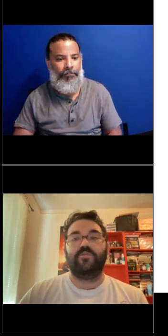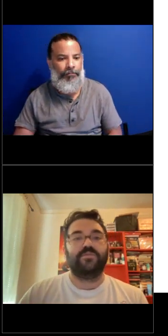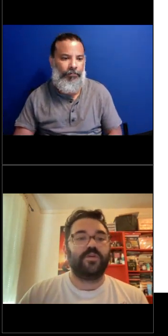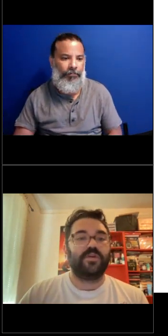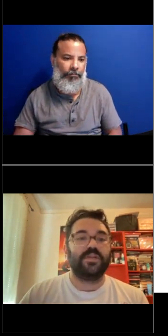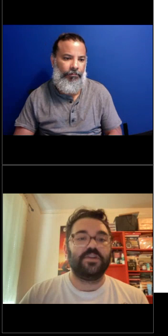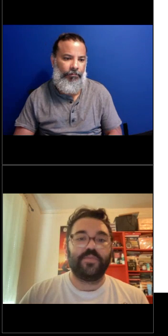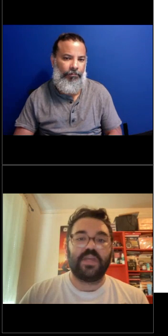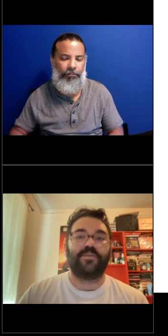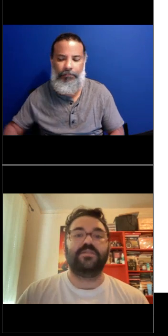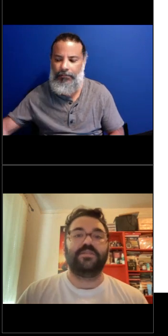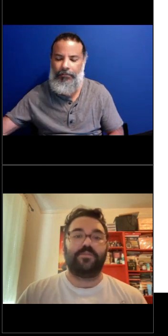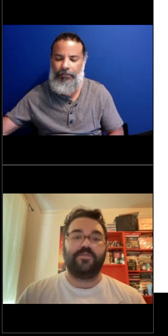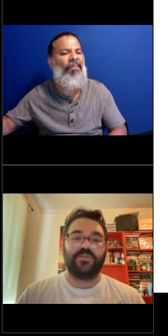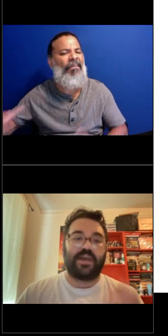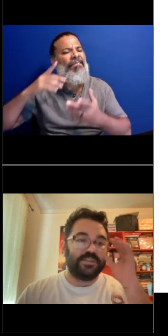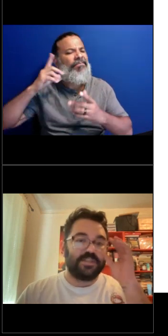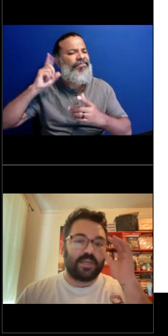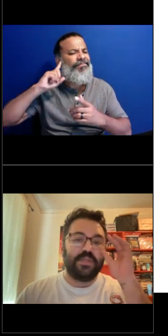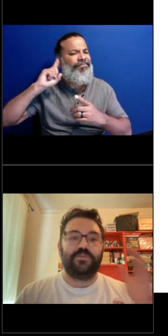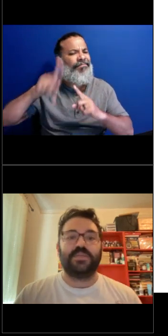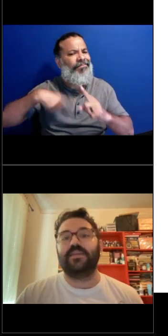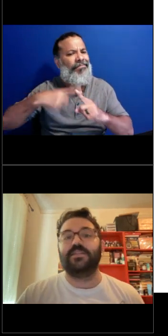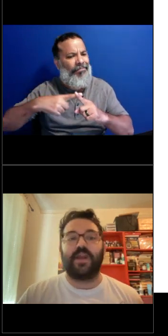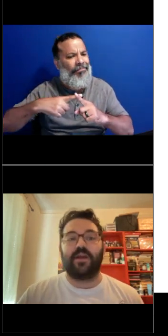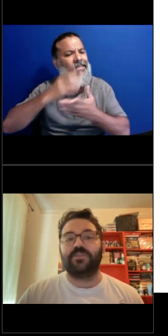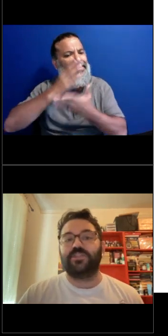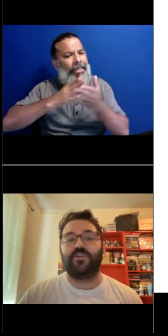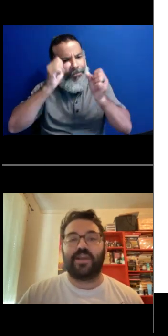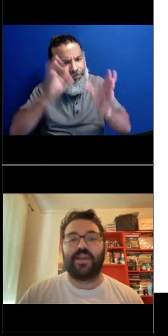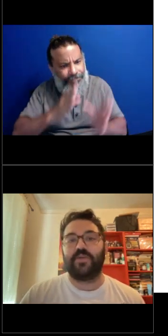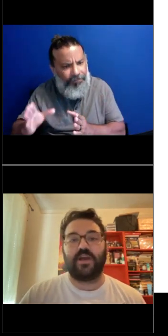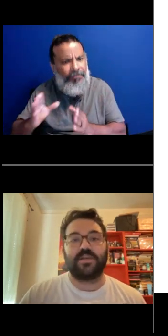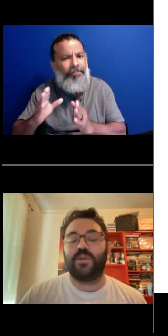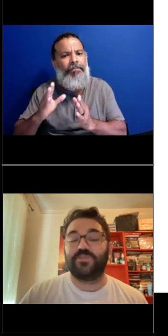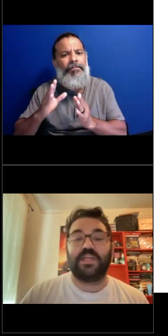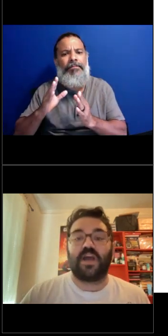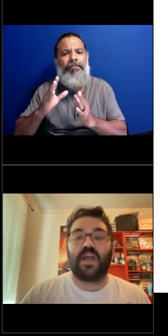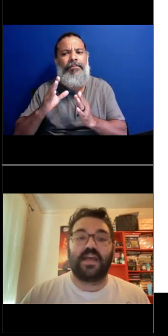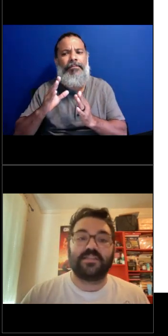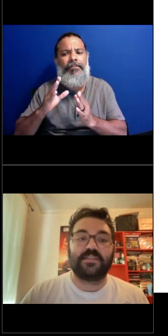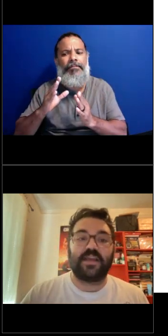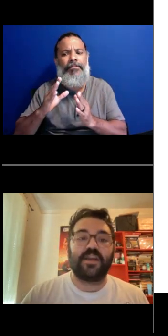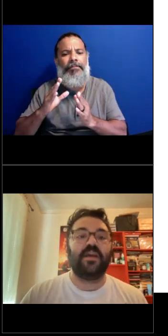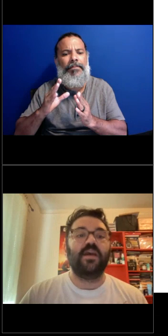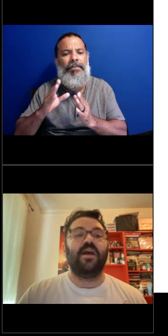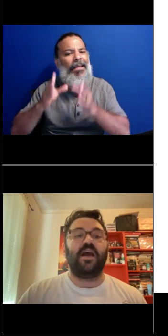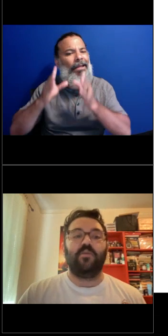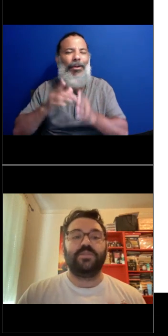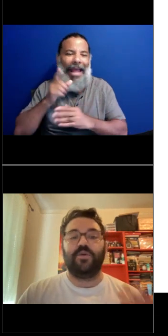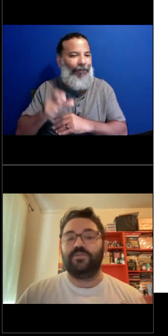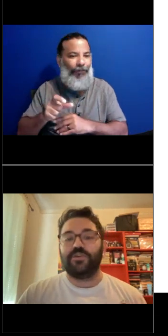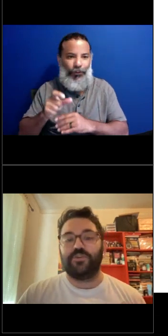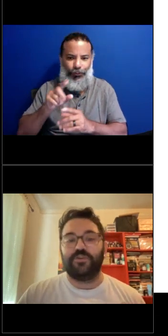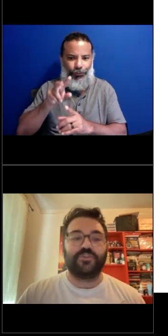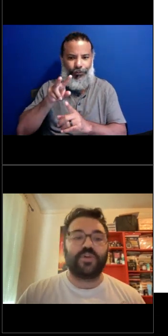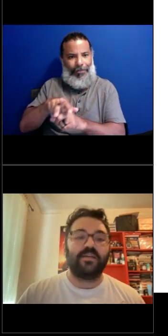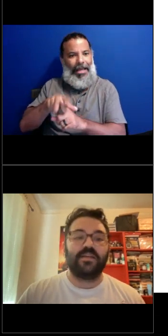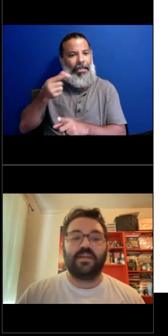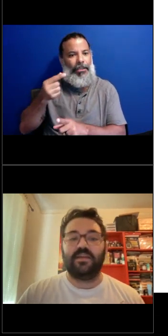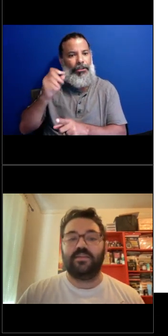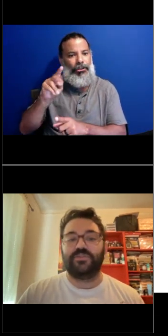So we've heard a little bit about some of the strategies that can be used in cases where gendering someone is really not necessary. So